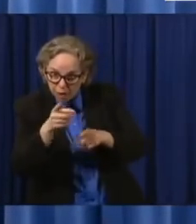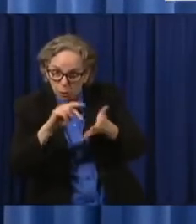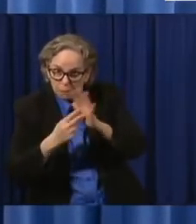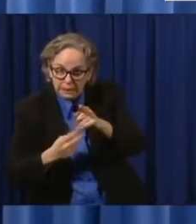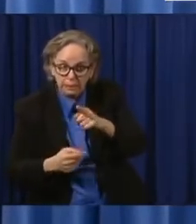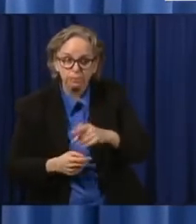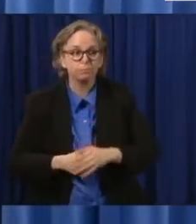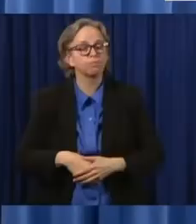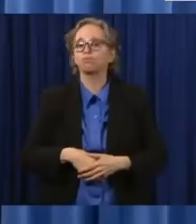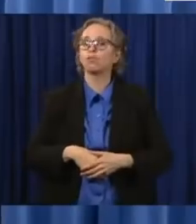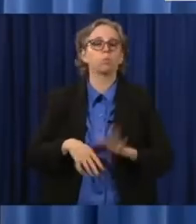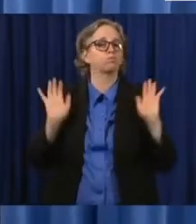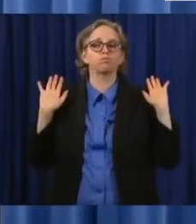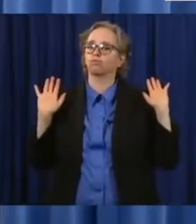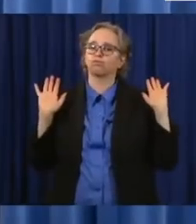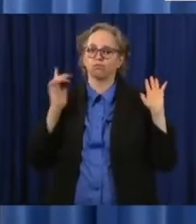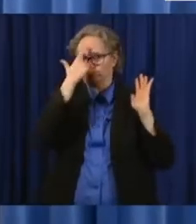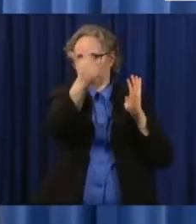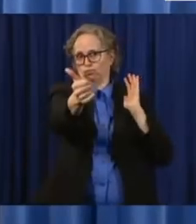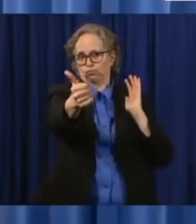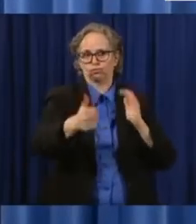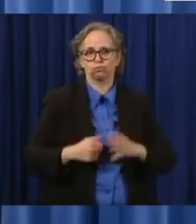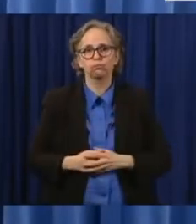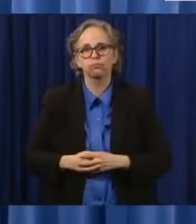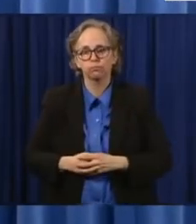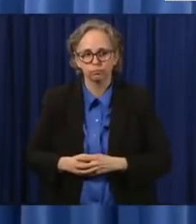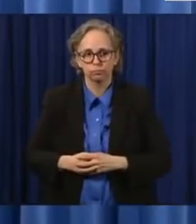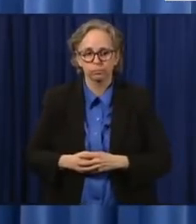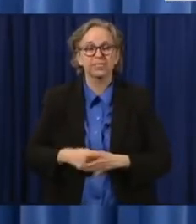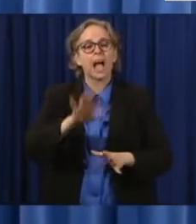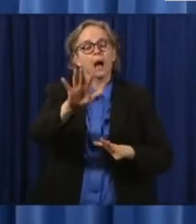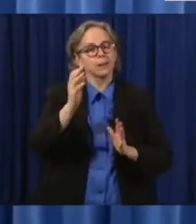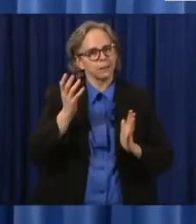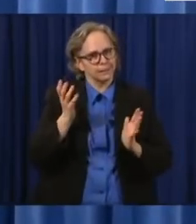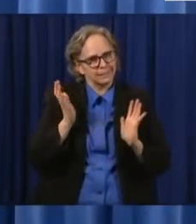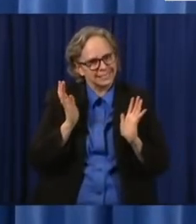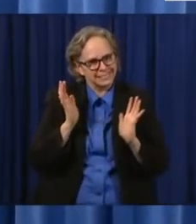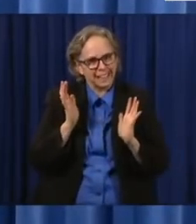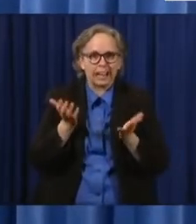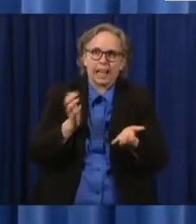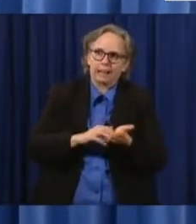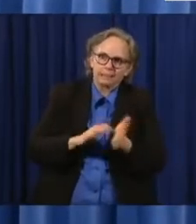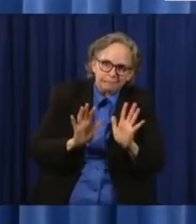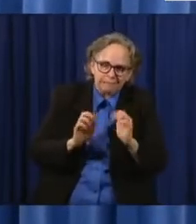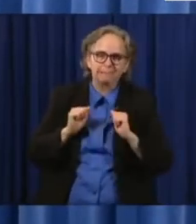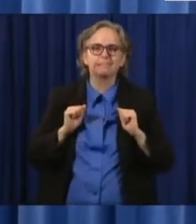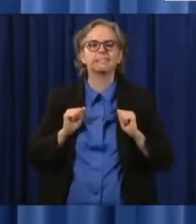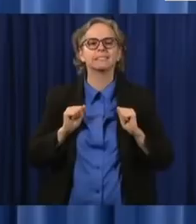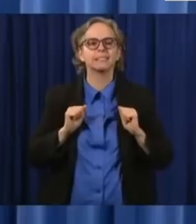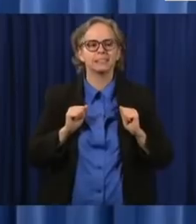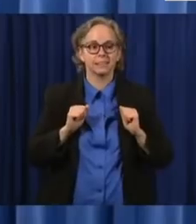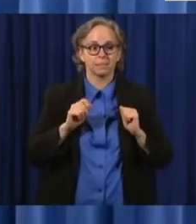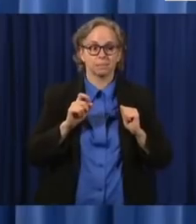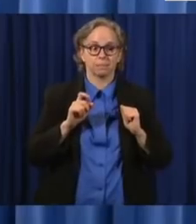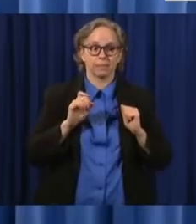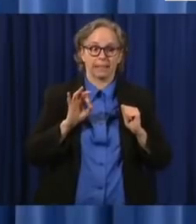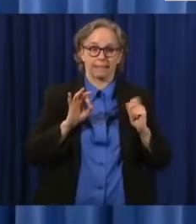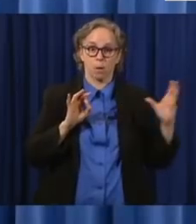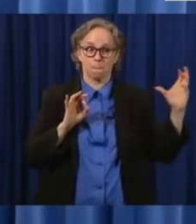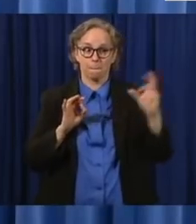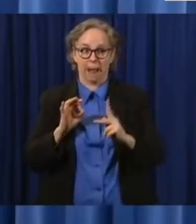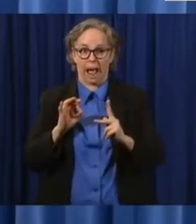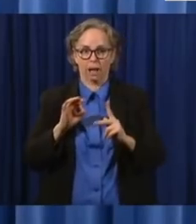No, not unless. Look, again, it's kind of the basics. If they're carrying a fever, if they're showing